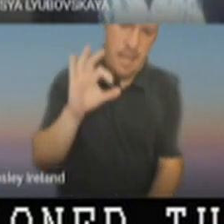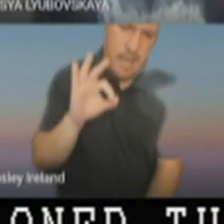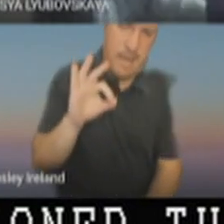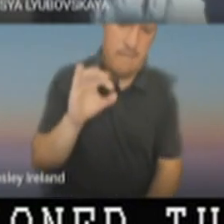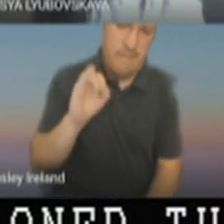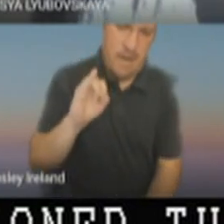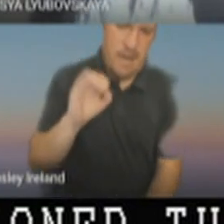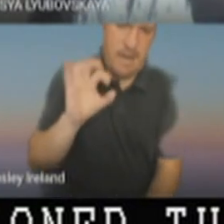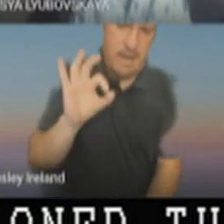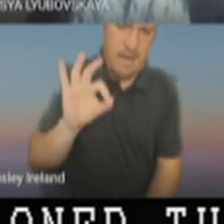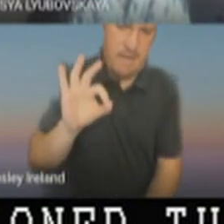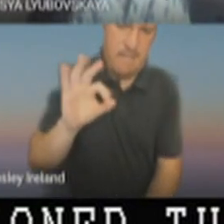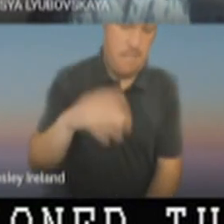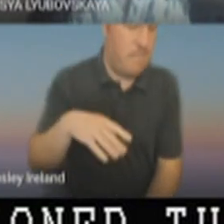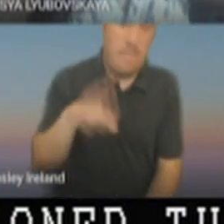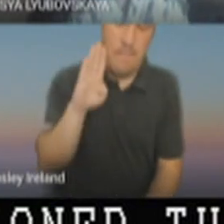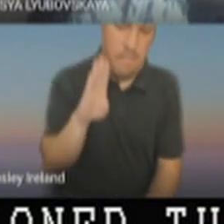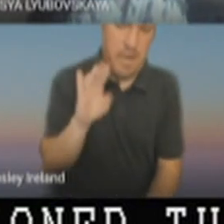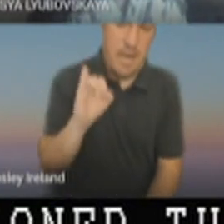at